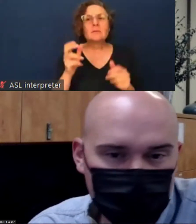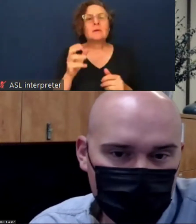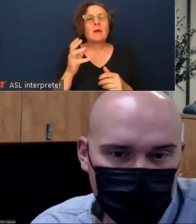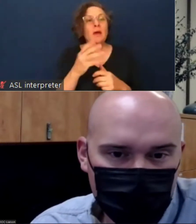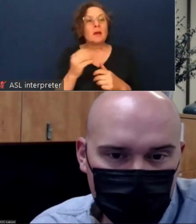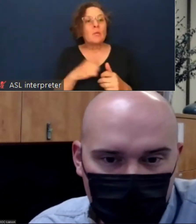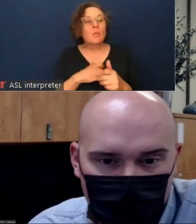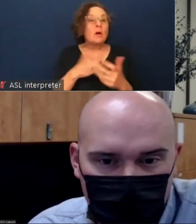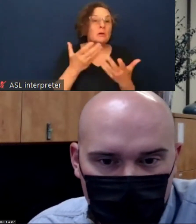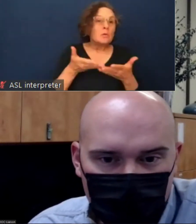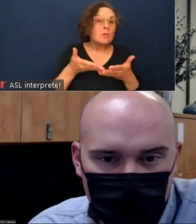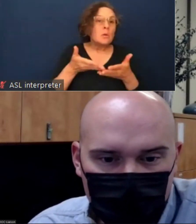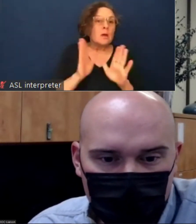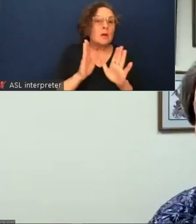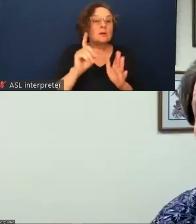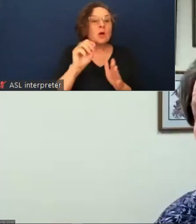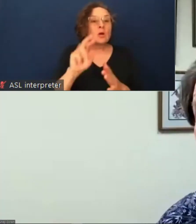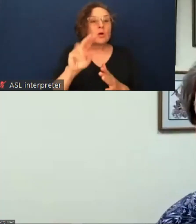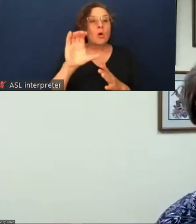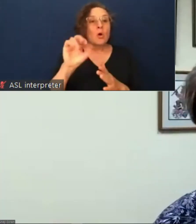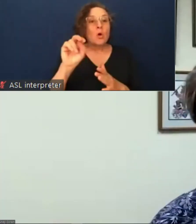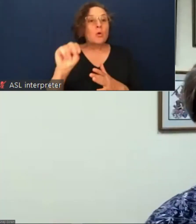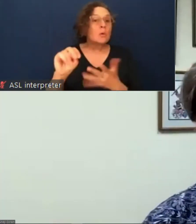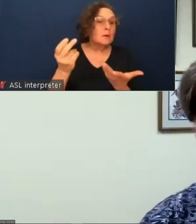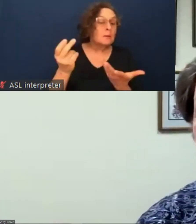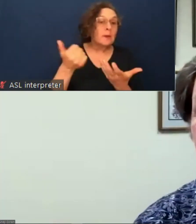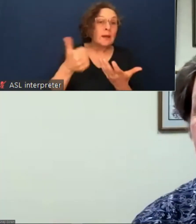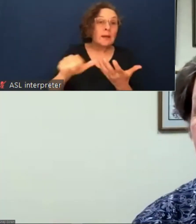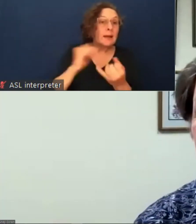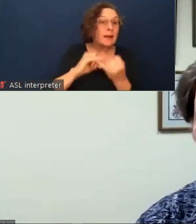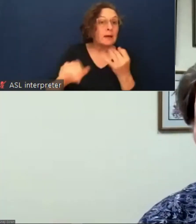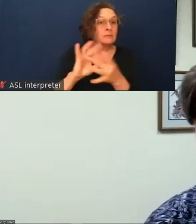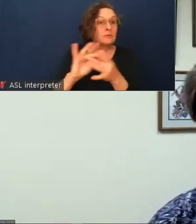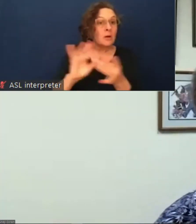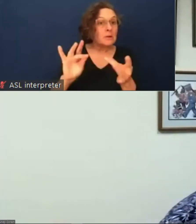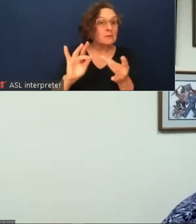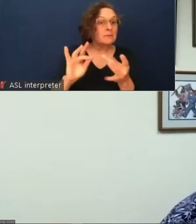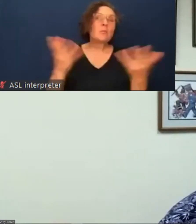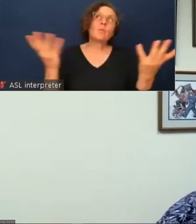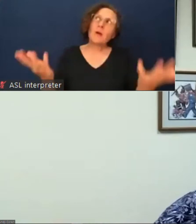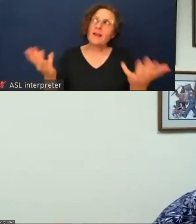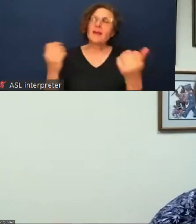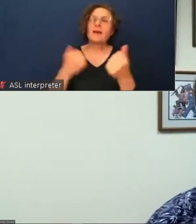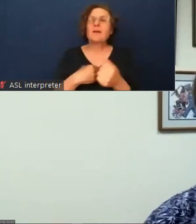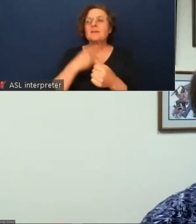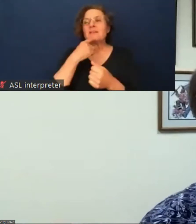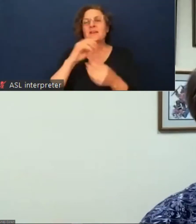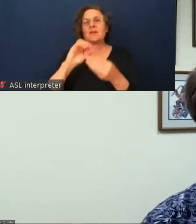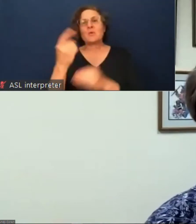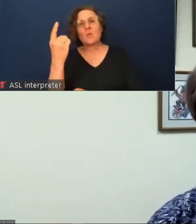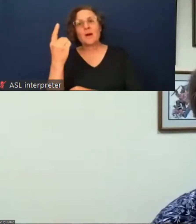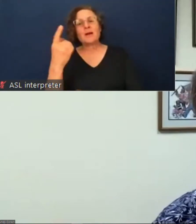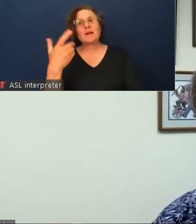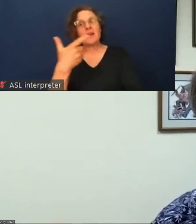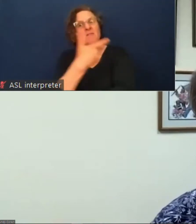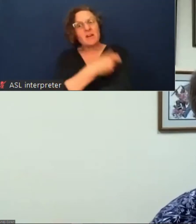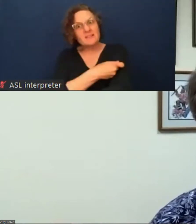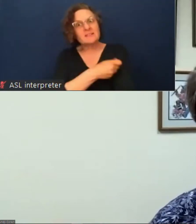like. Oh, the only thing I would say is, number one, get vaccinated, get